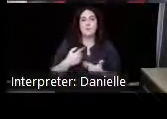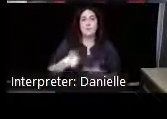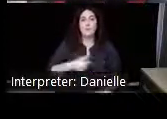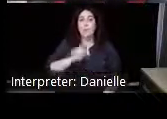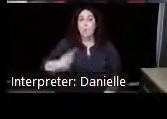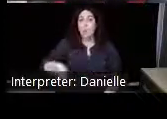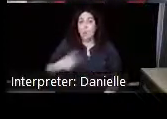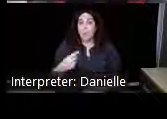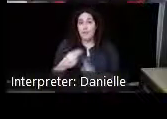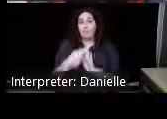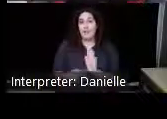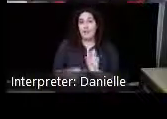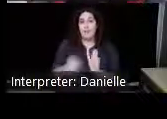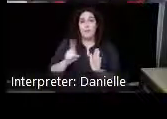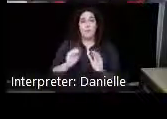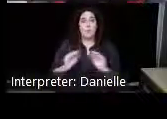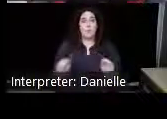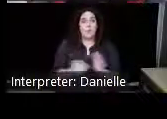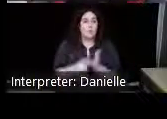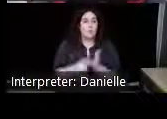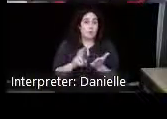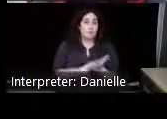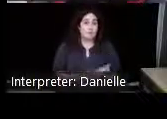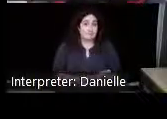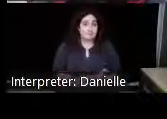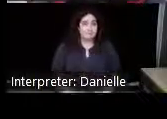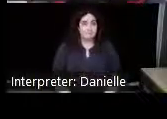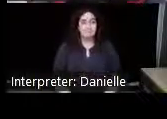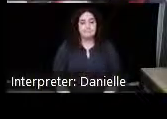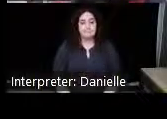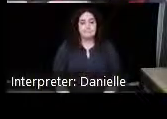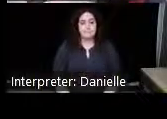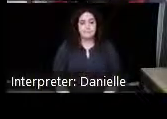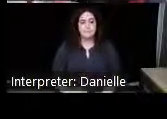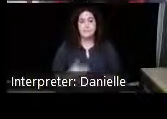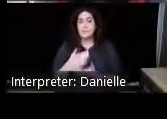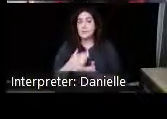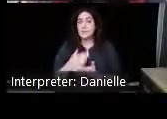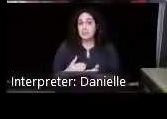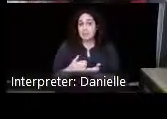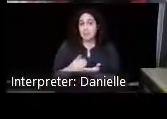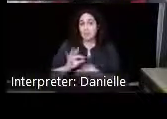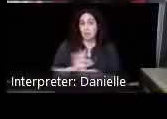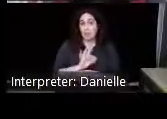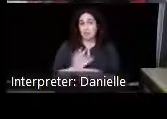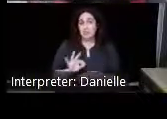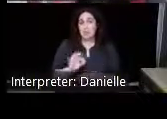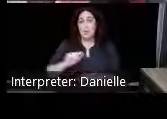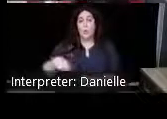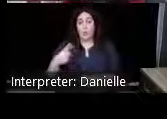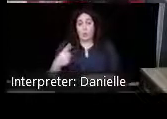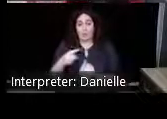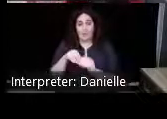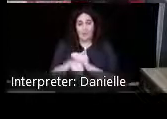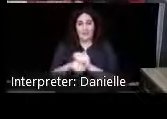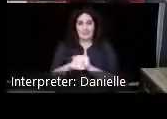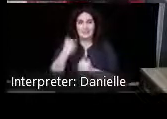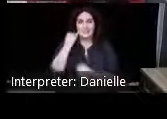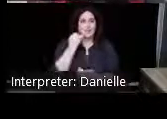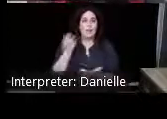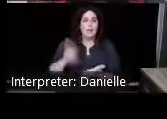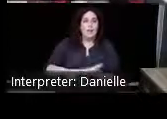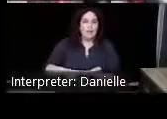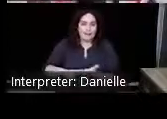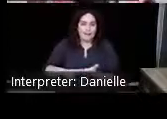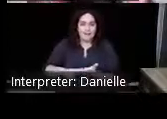So there are a number of platform features that are only accessible once one logs in. So we only looked at those